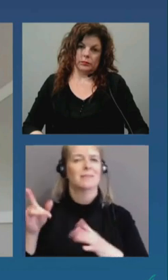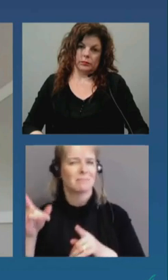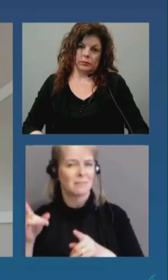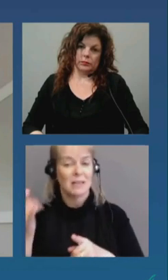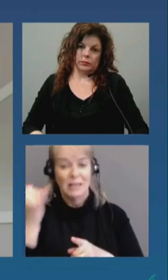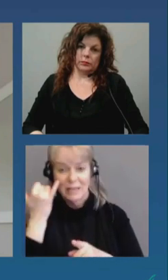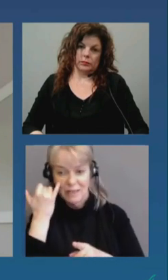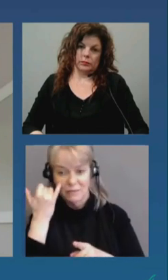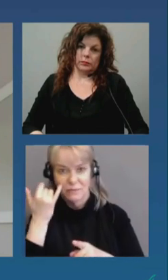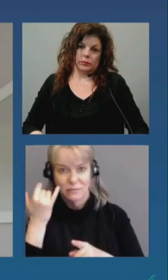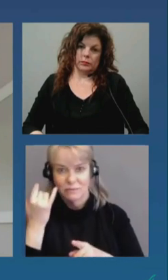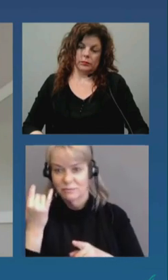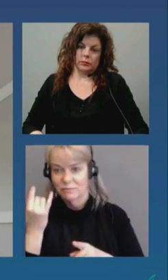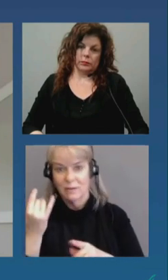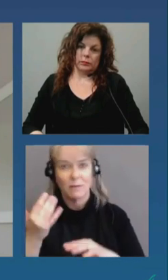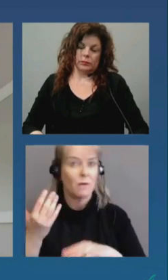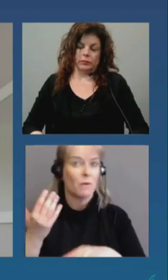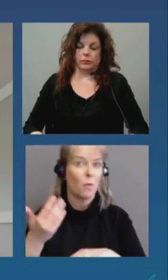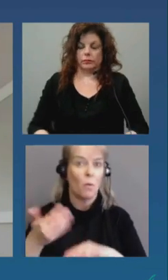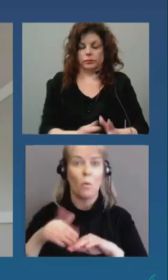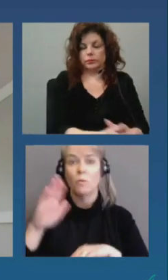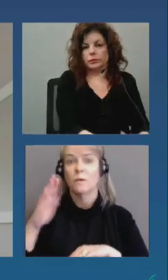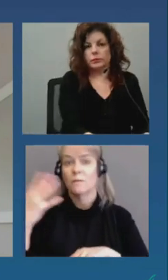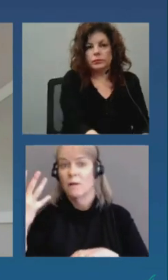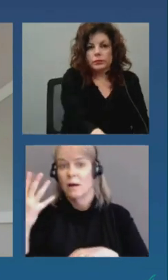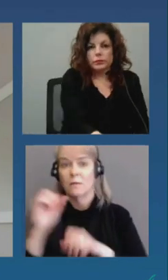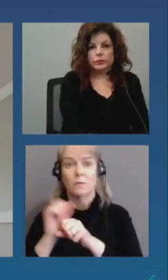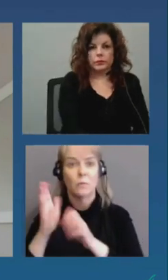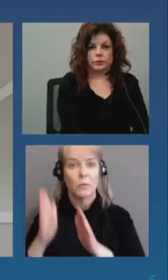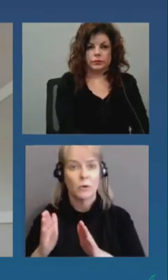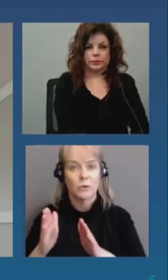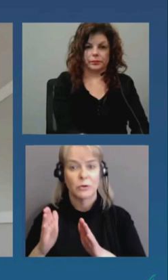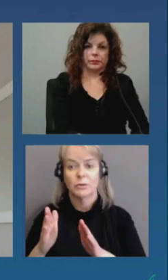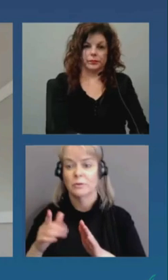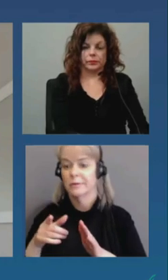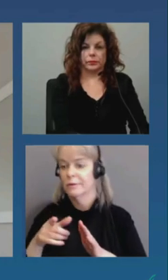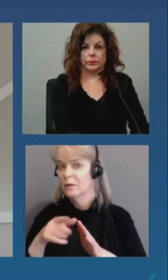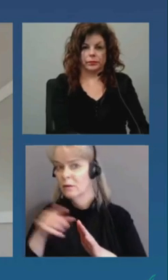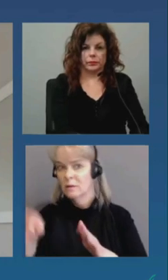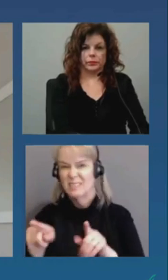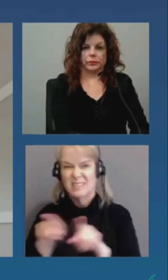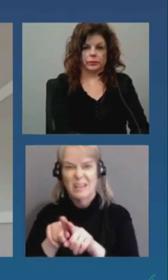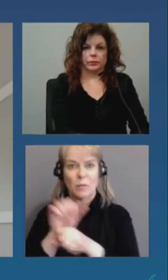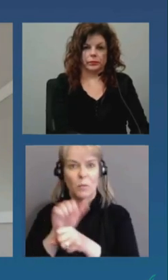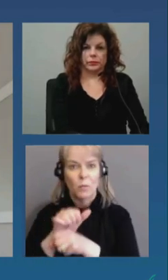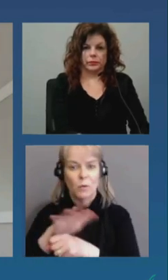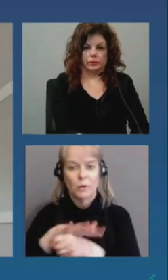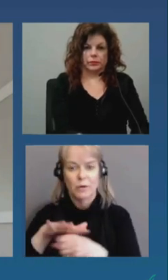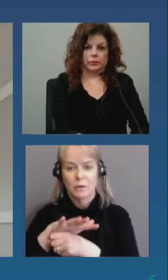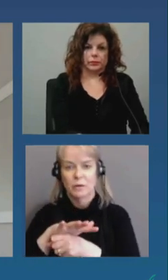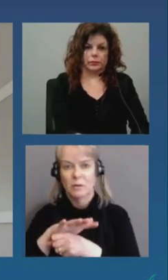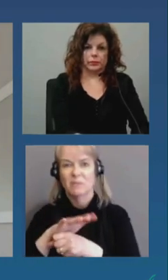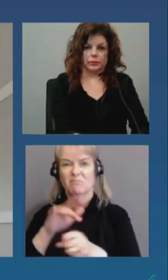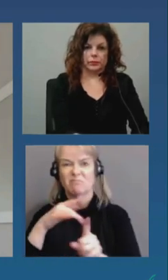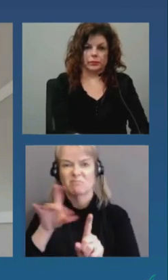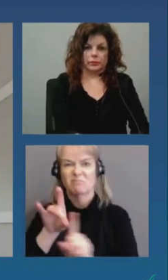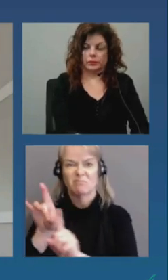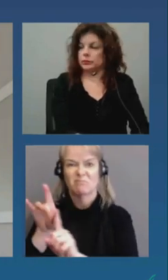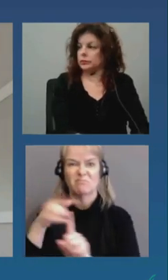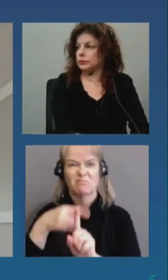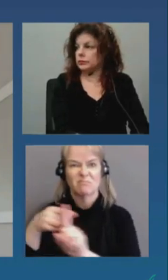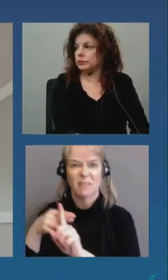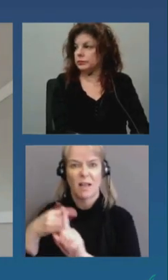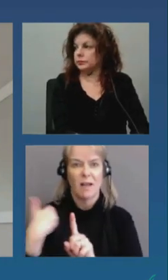something larger five or more people in a workplace testing positive than having the ability to to close those businesses